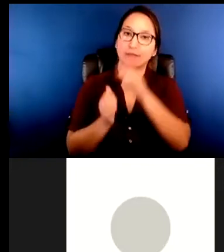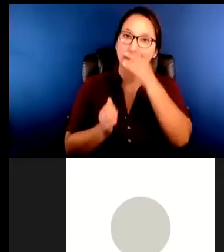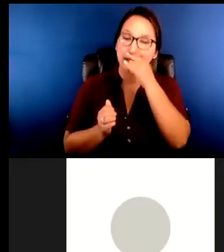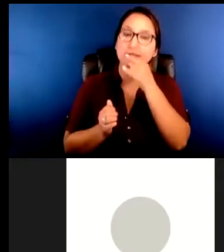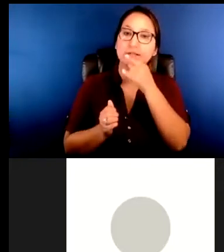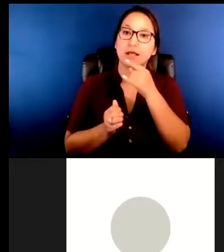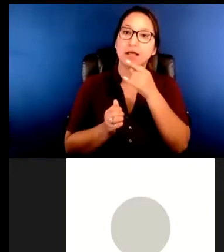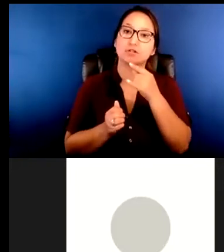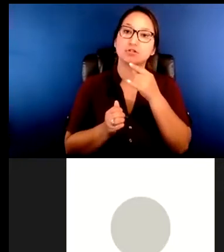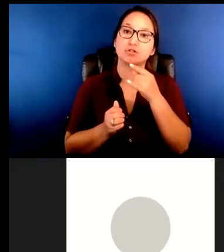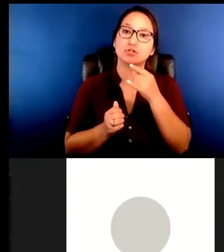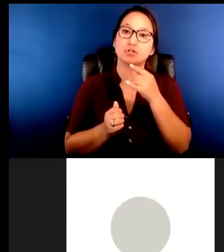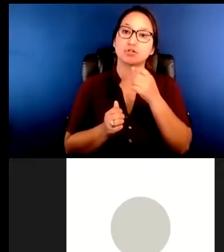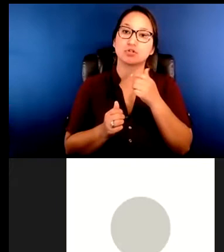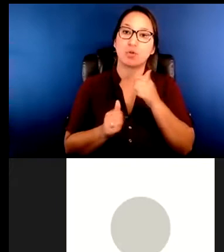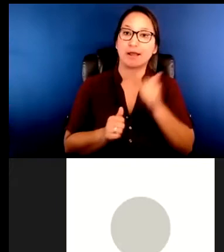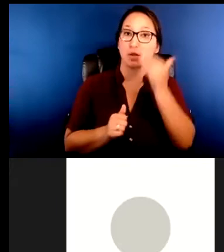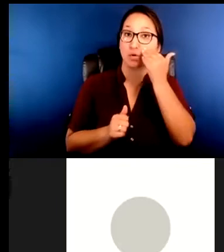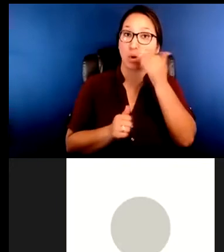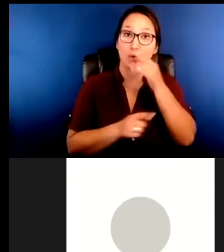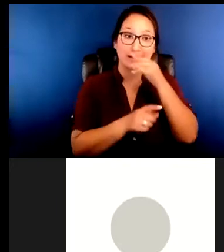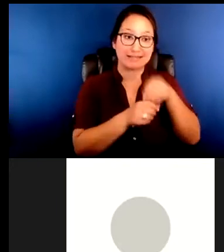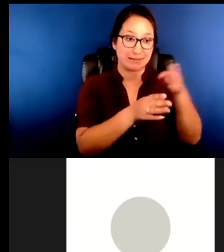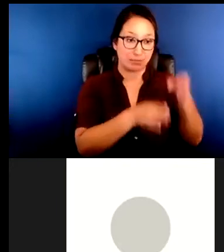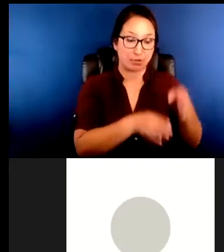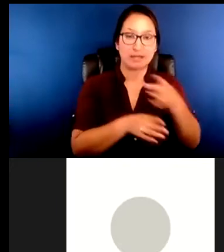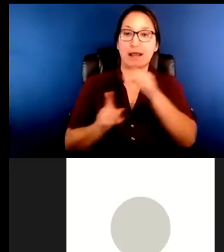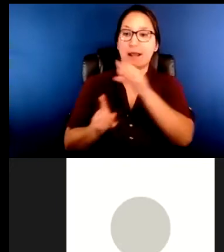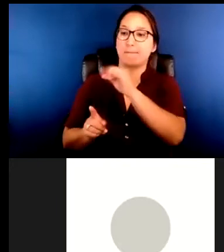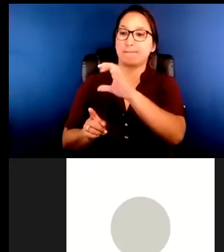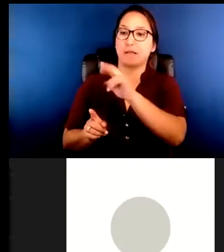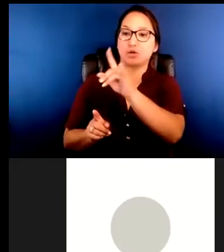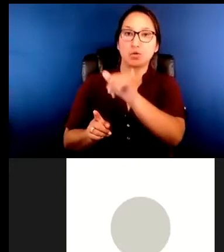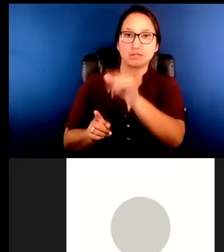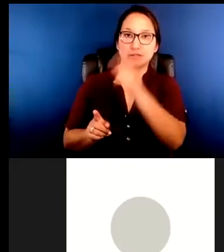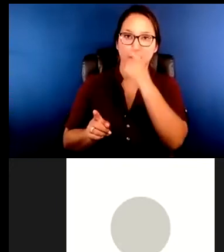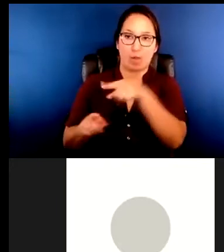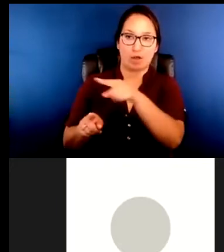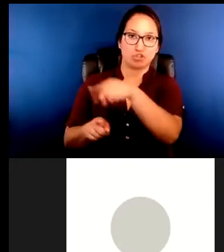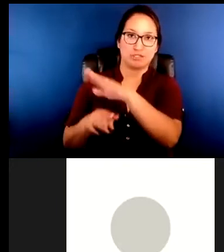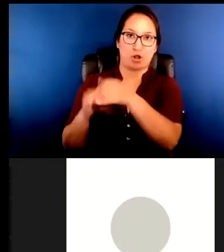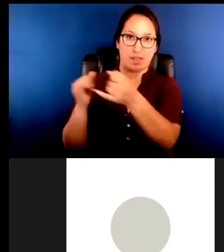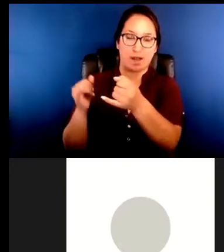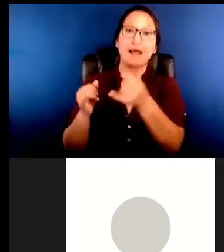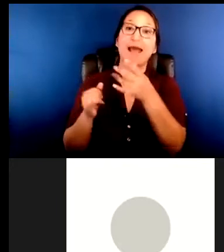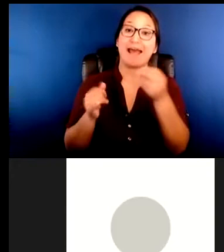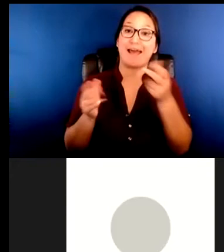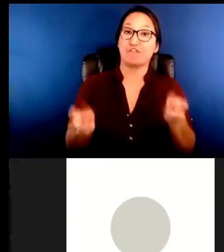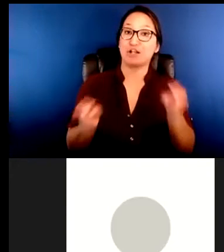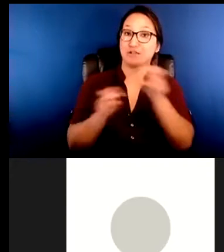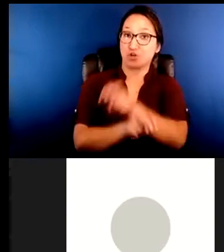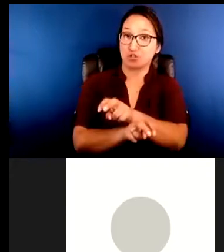for me while in person and Miss McNulty while she's virtual. And then vice versa, when I start